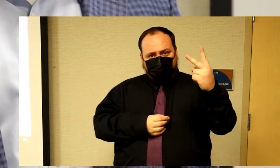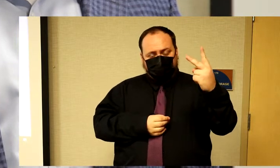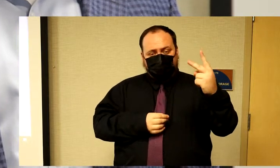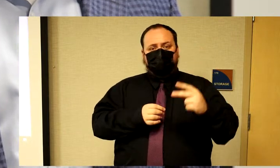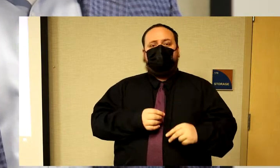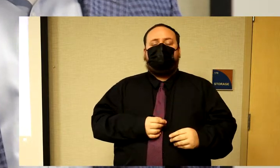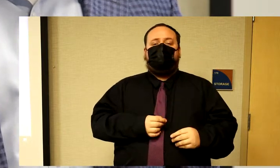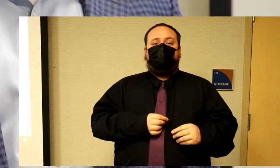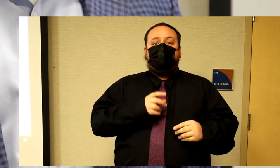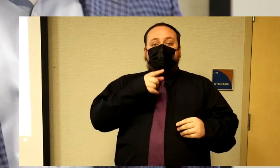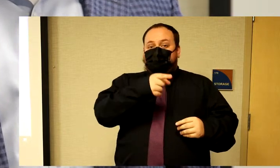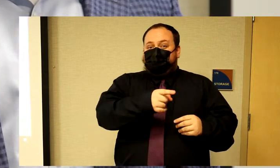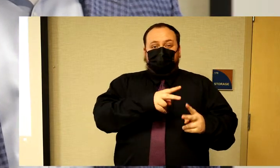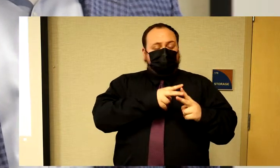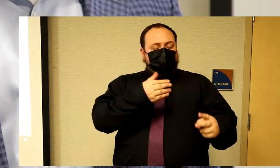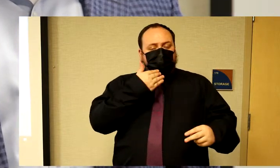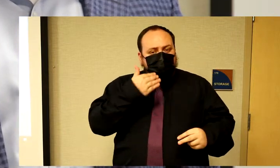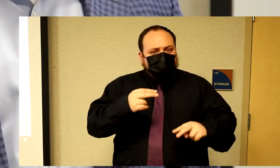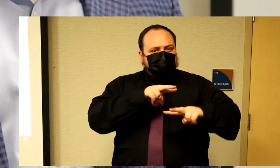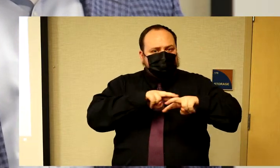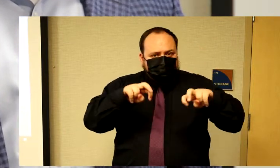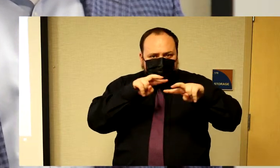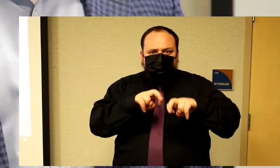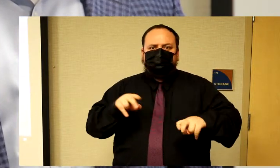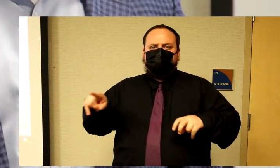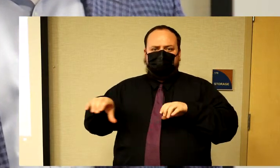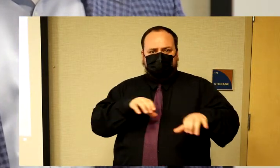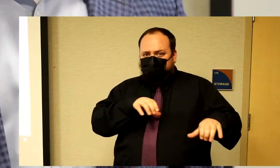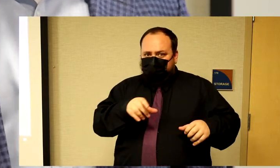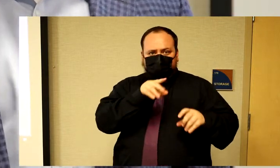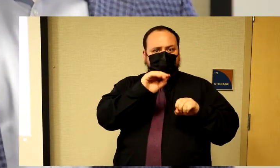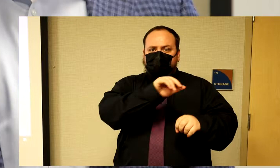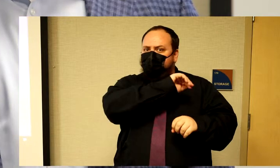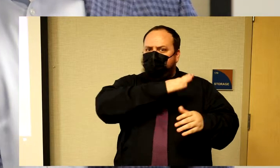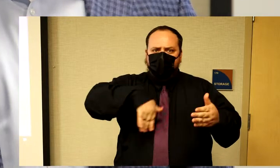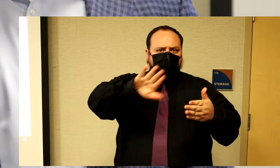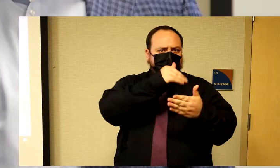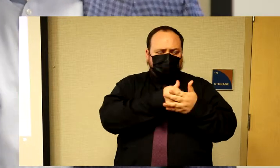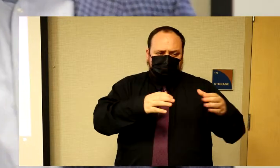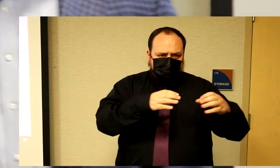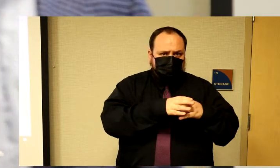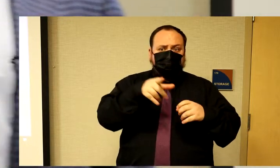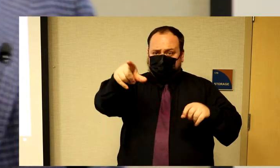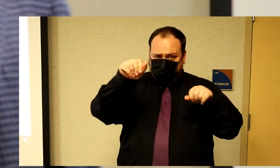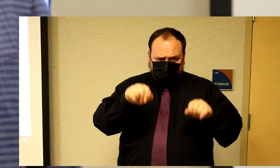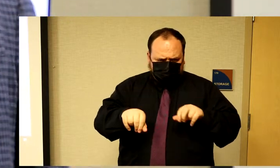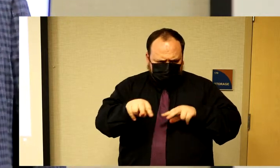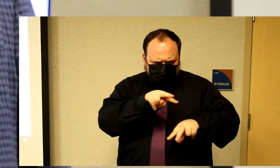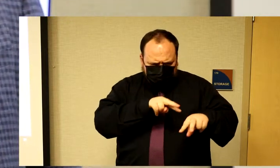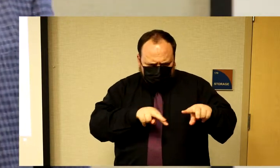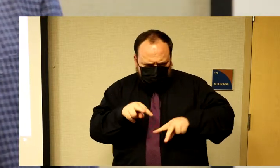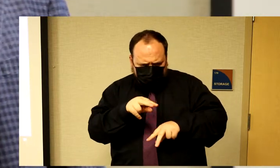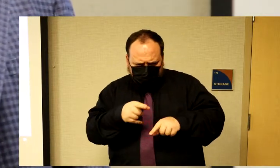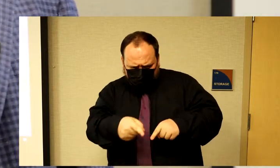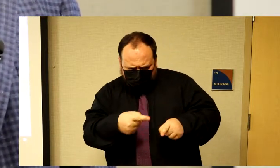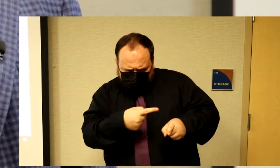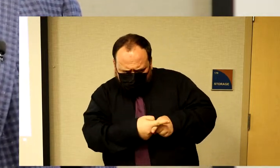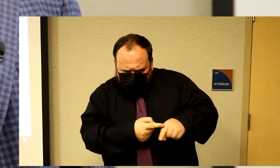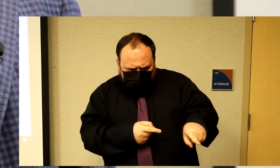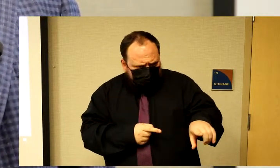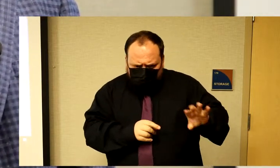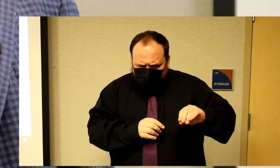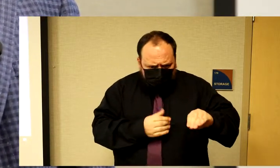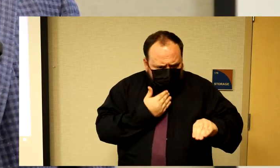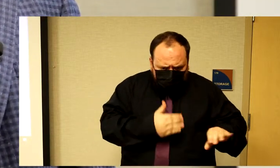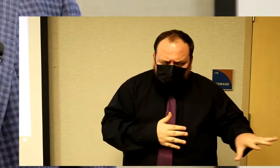And this is a great analysis that they did. So they put all of them together so you can compare and contrast all the numbers and everything. The